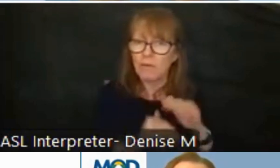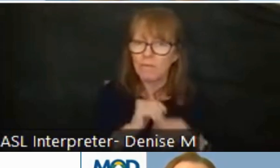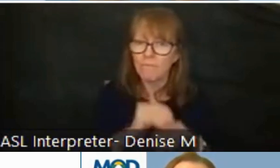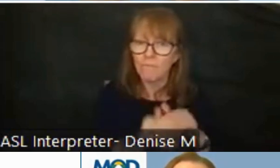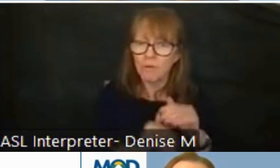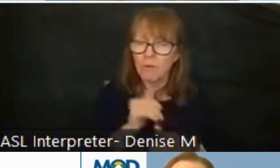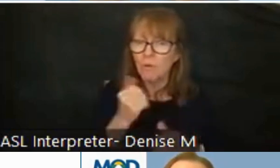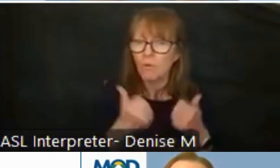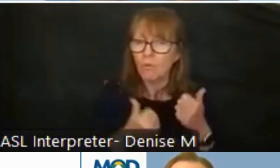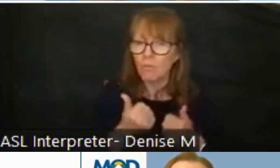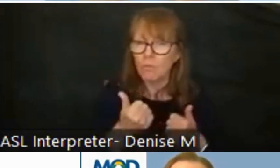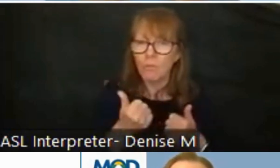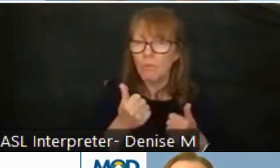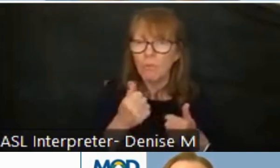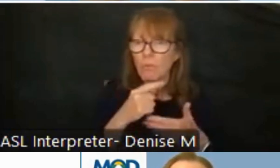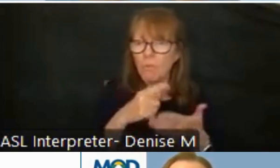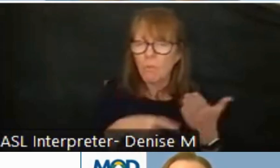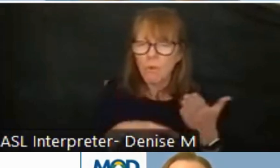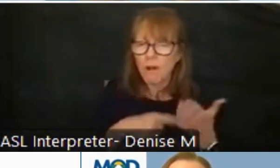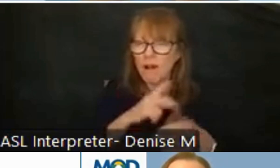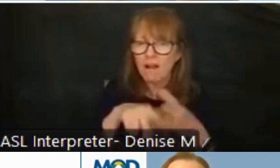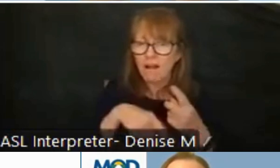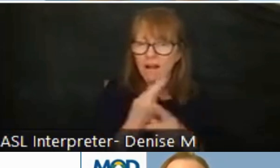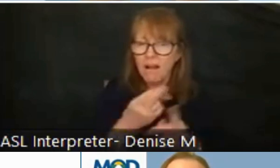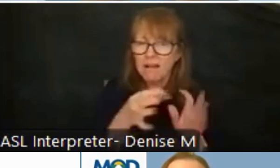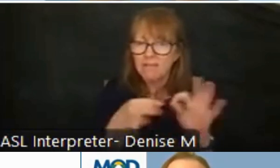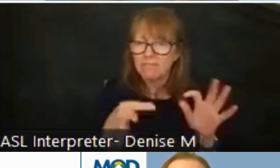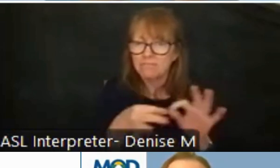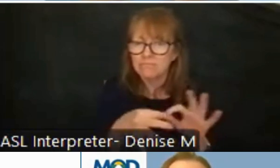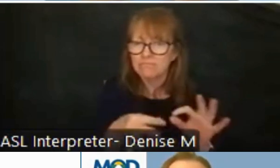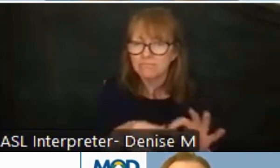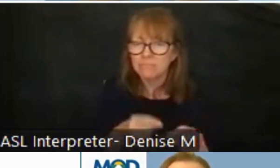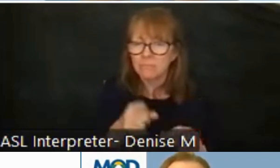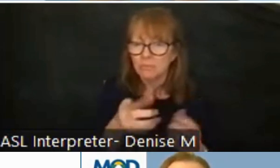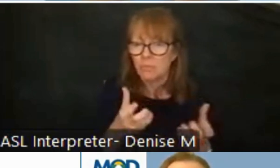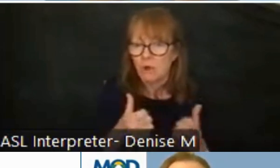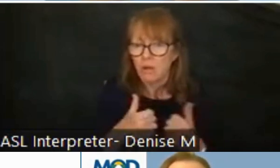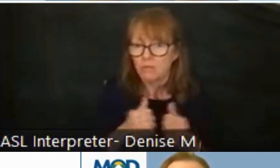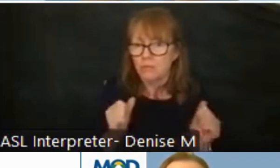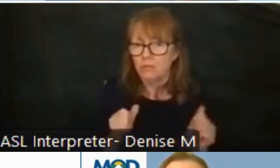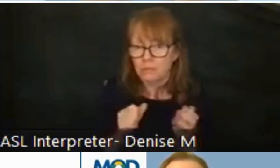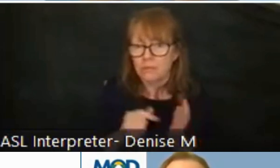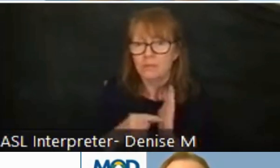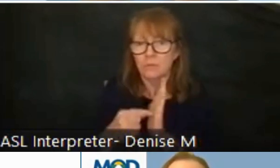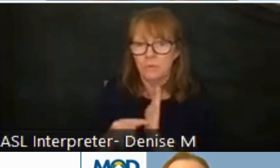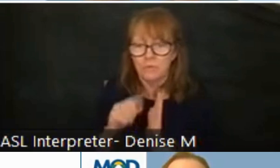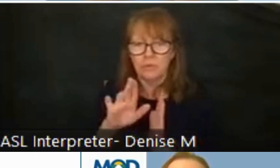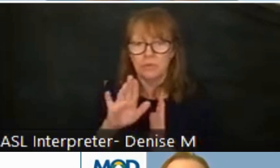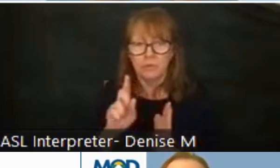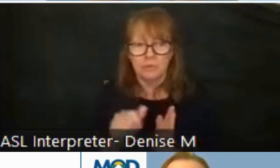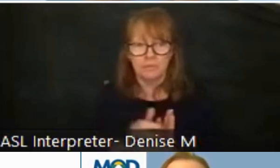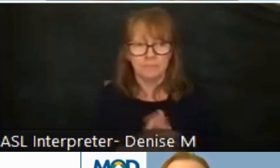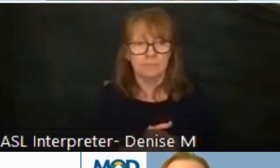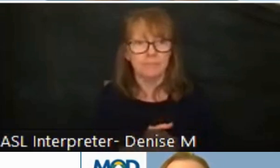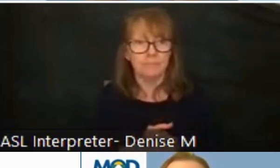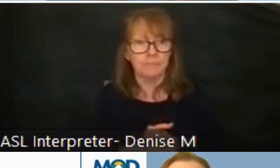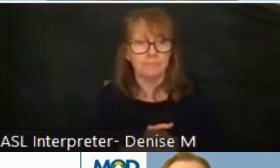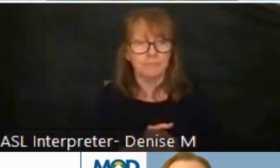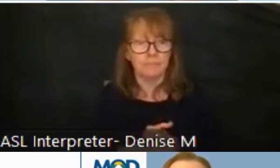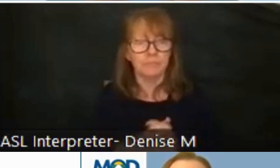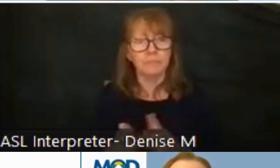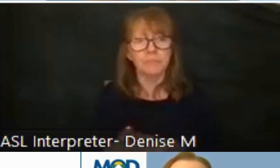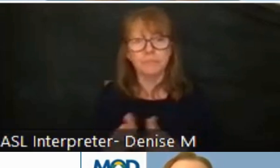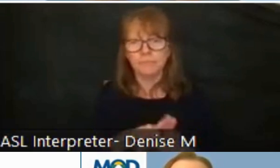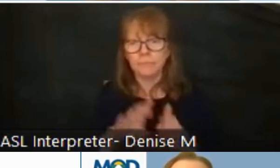And a final note on medical provider letters. Most often, if you're getting pushback from a housing provider, their